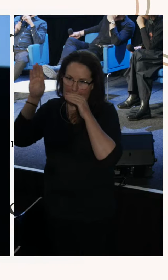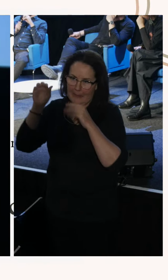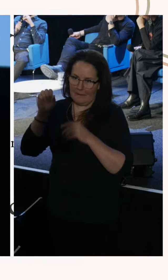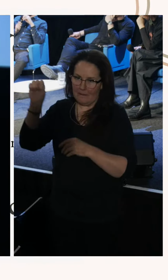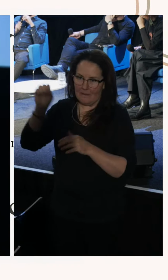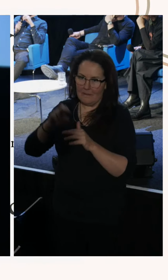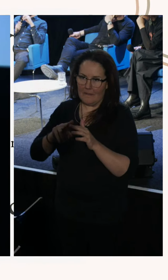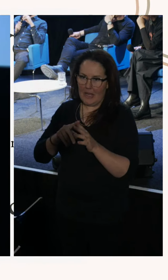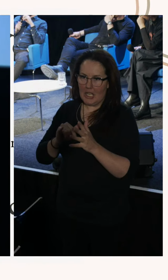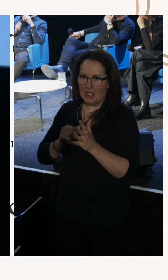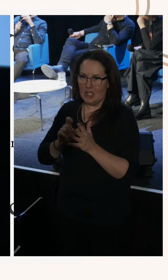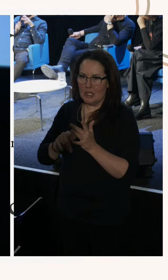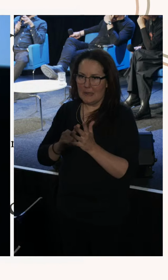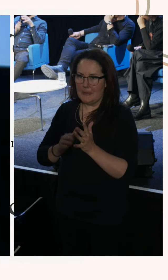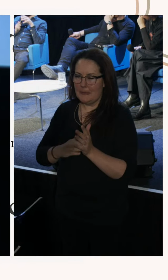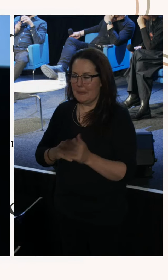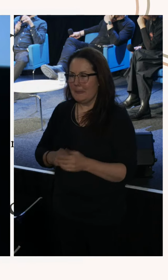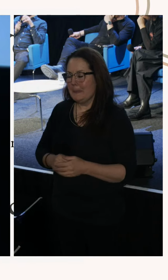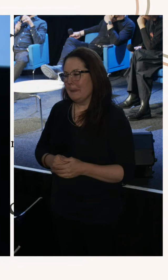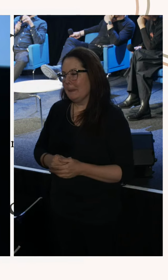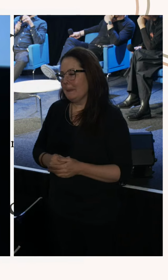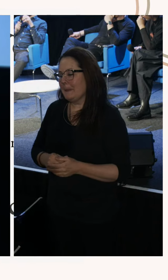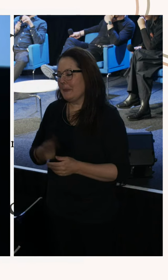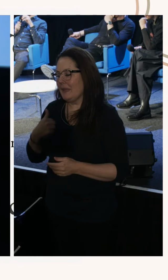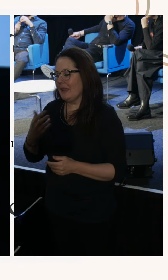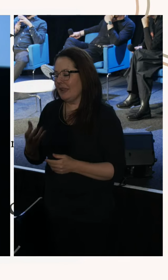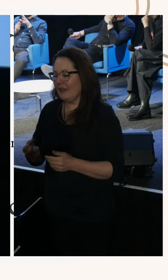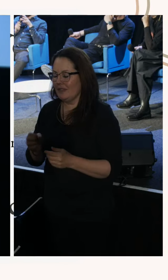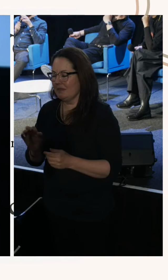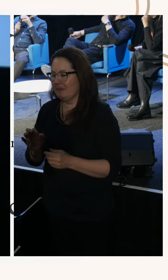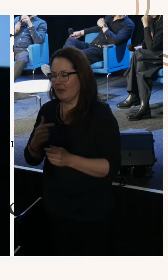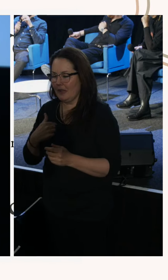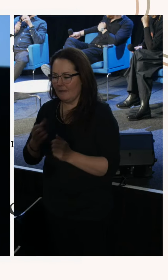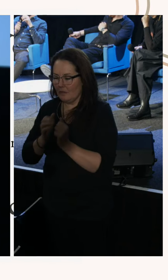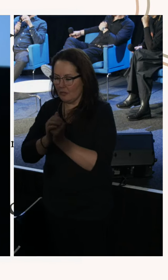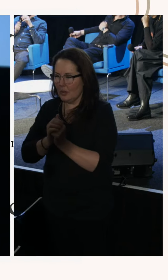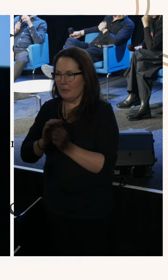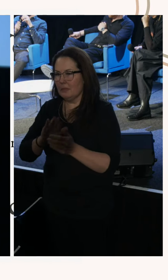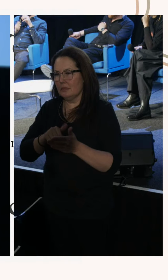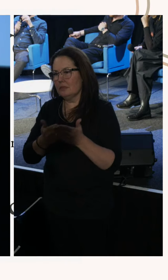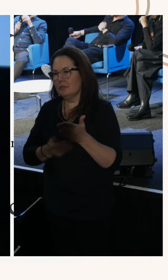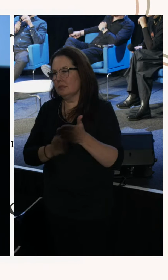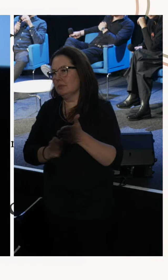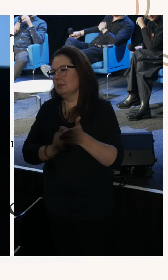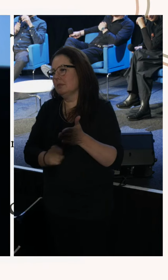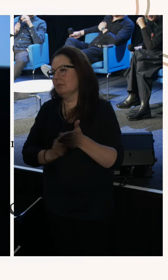I've got a friend, a poet who I no longer talk to.